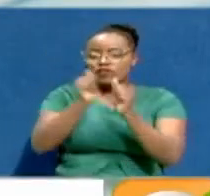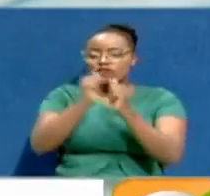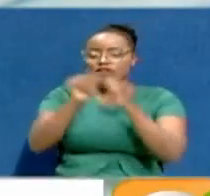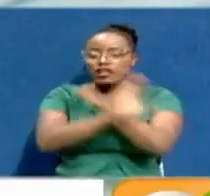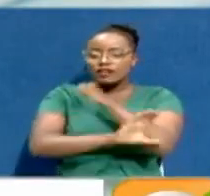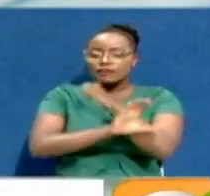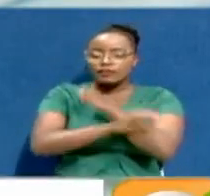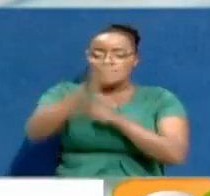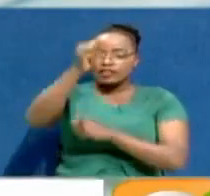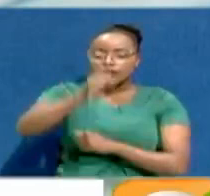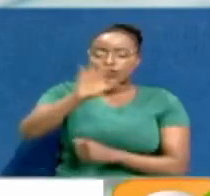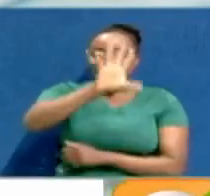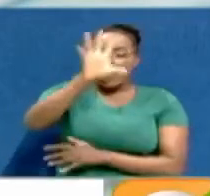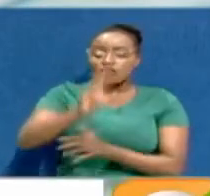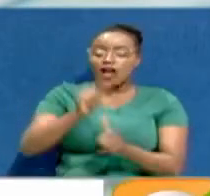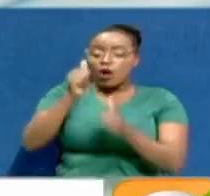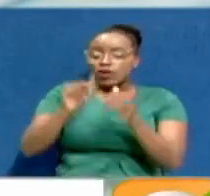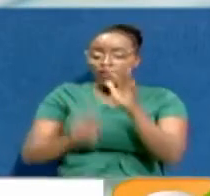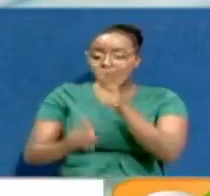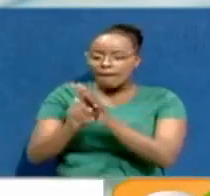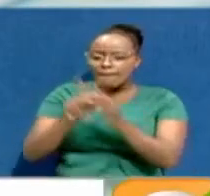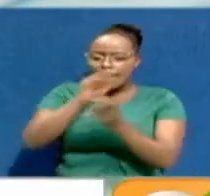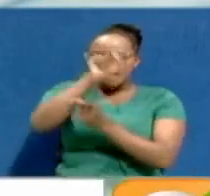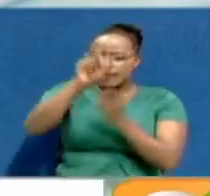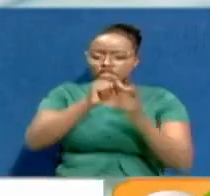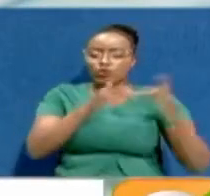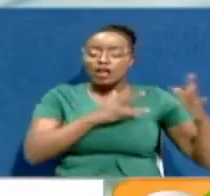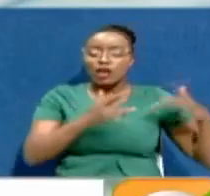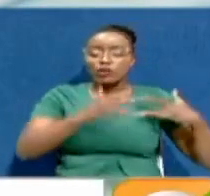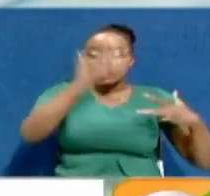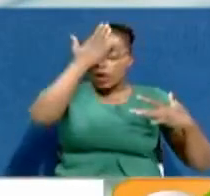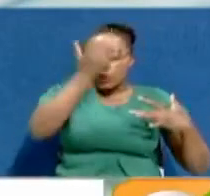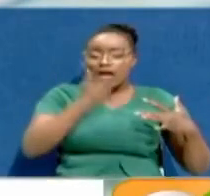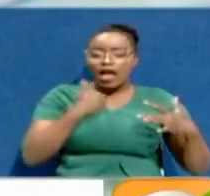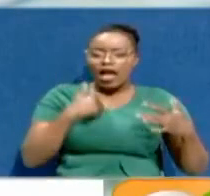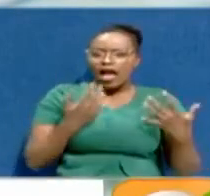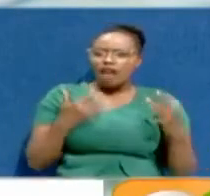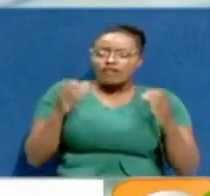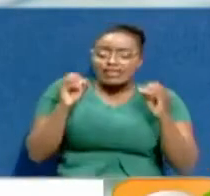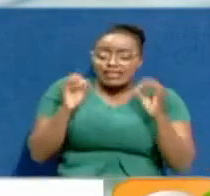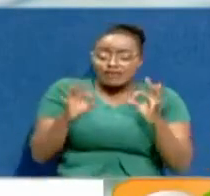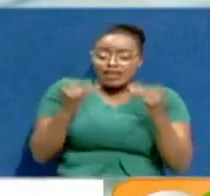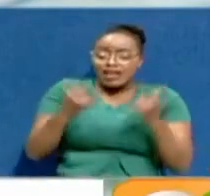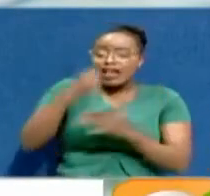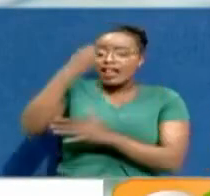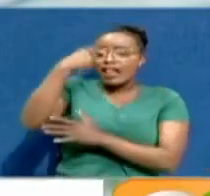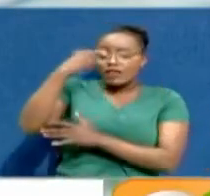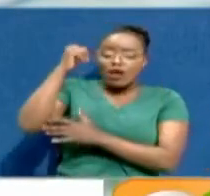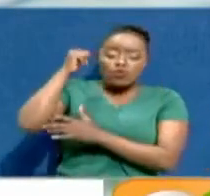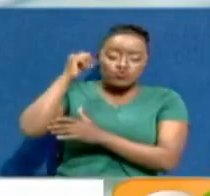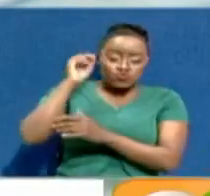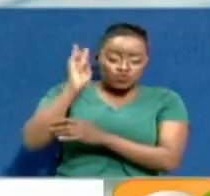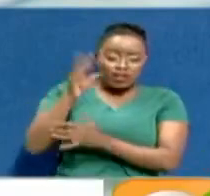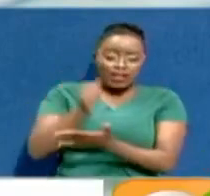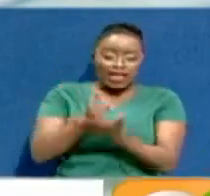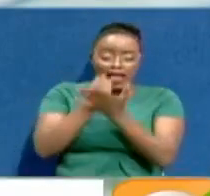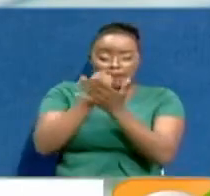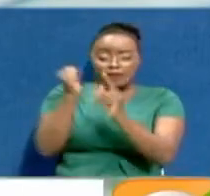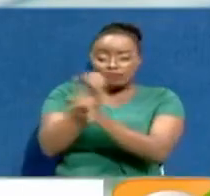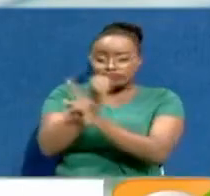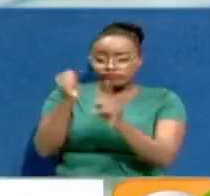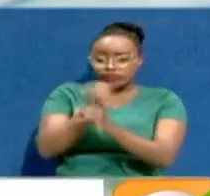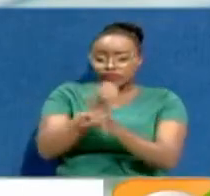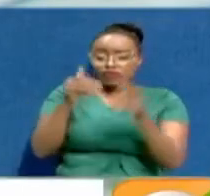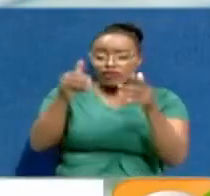and the South Africa variant, which is a source of particular concern because of doubts over whether the current vaccines are effective enough against it,